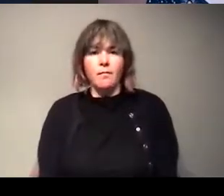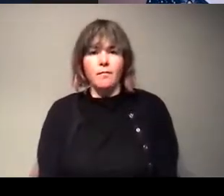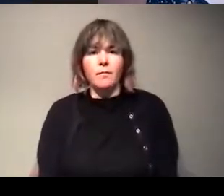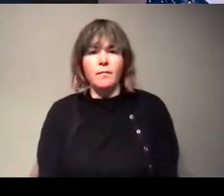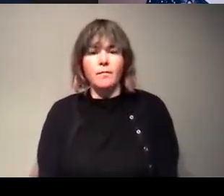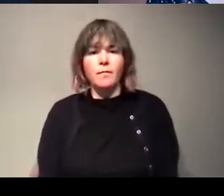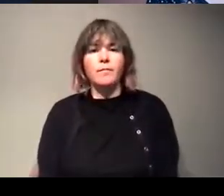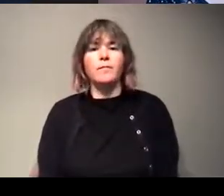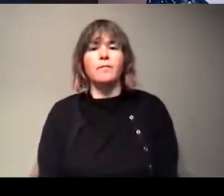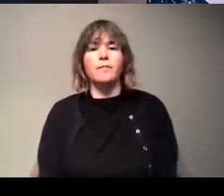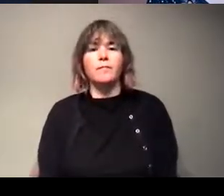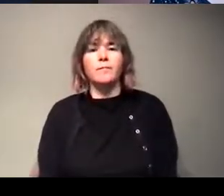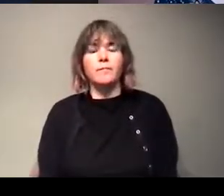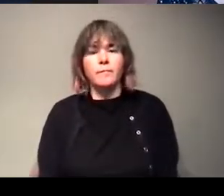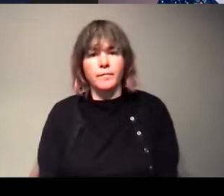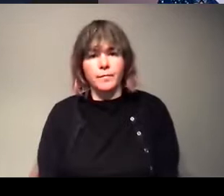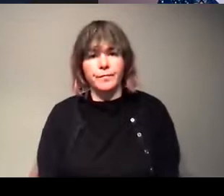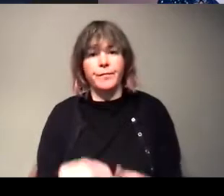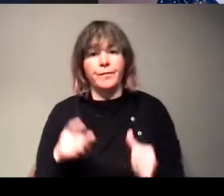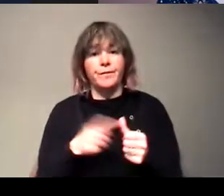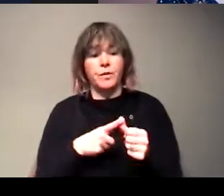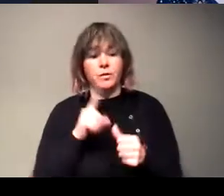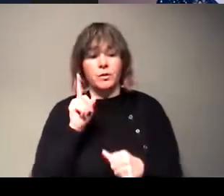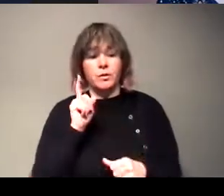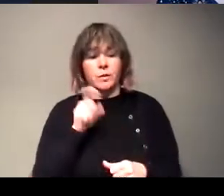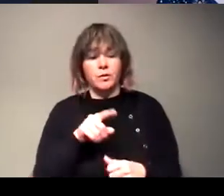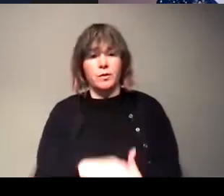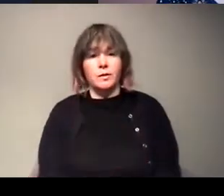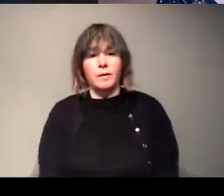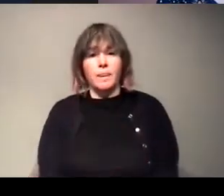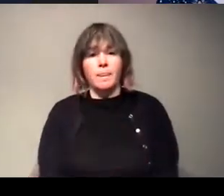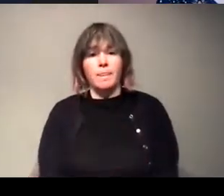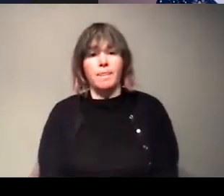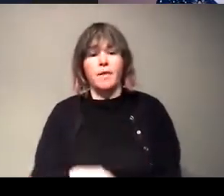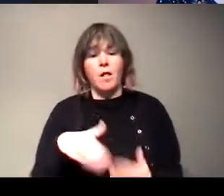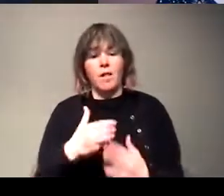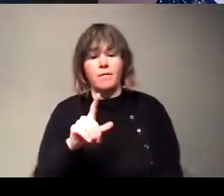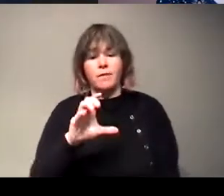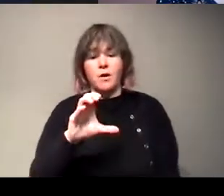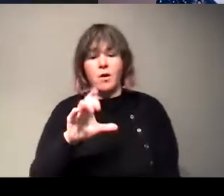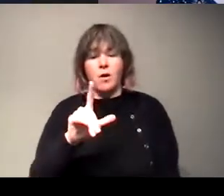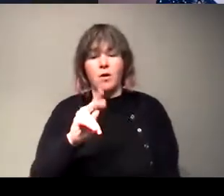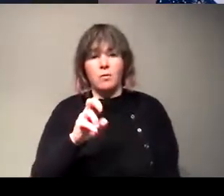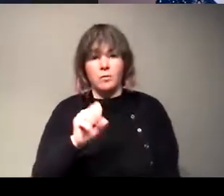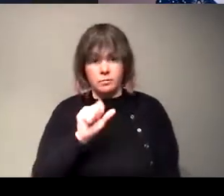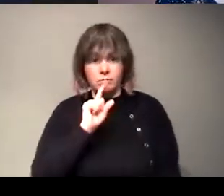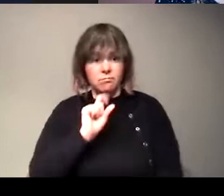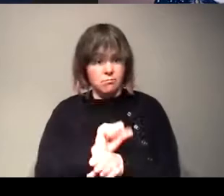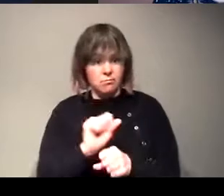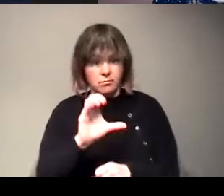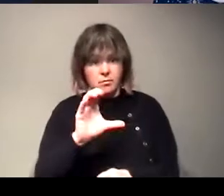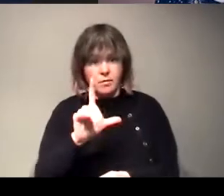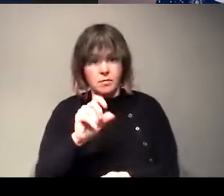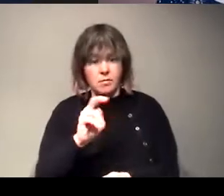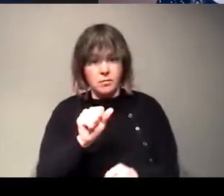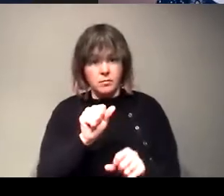So the first question, are all of the clones clones? And based on